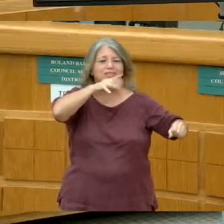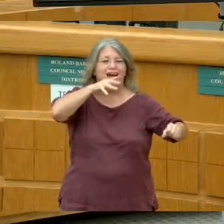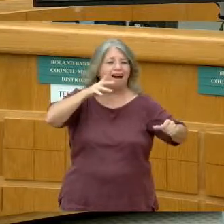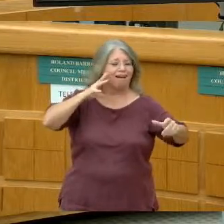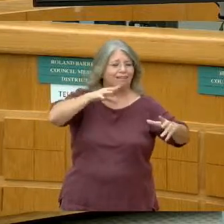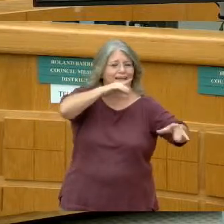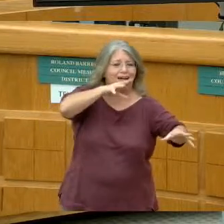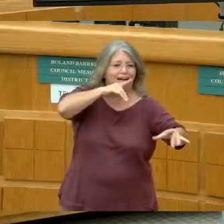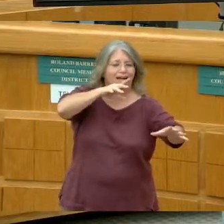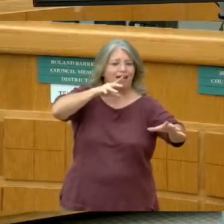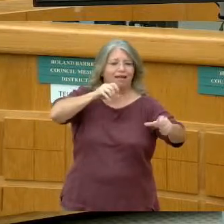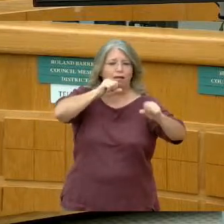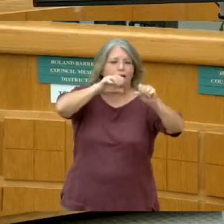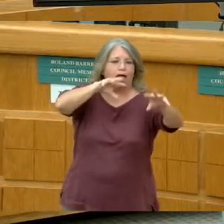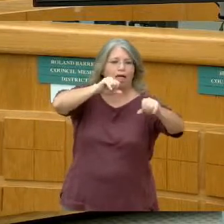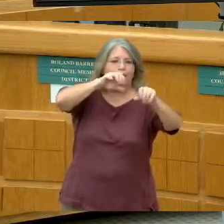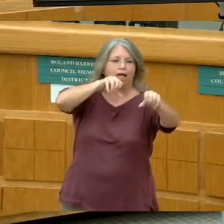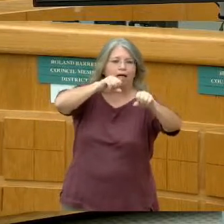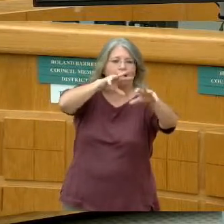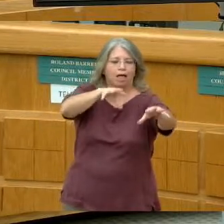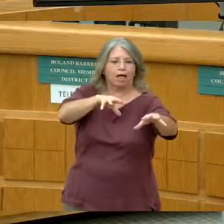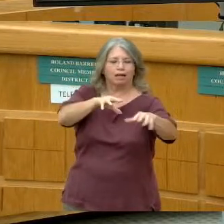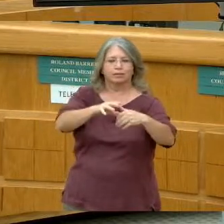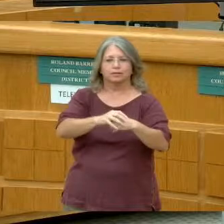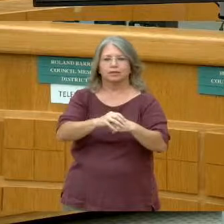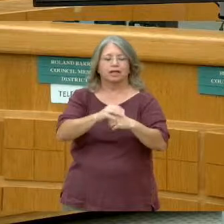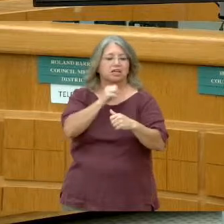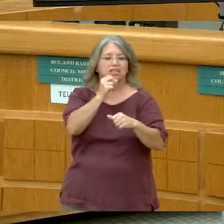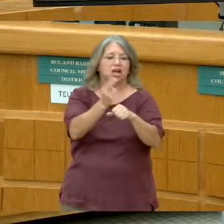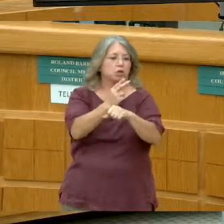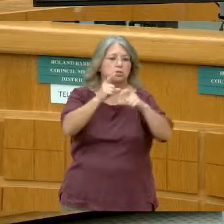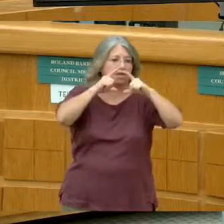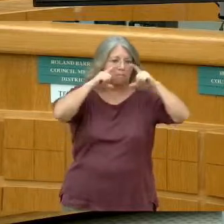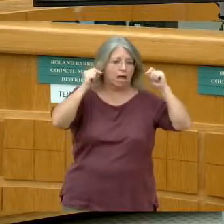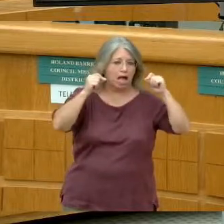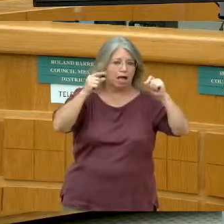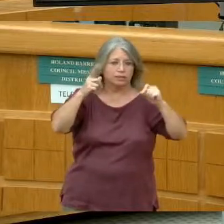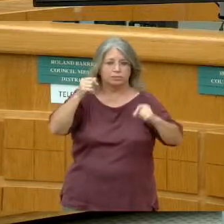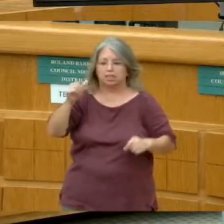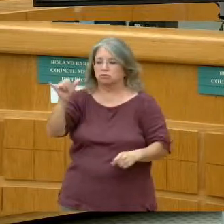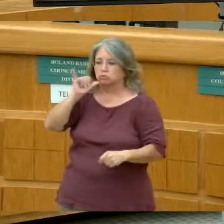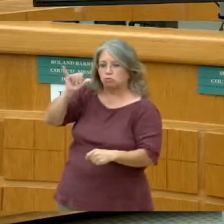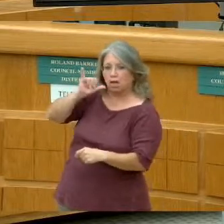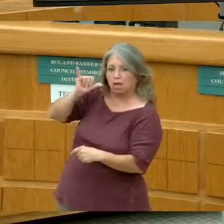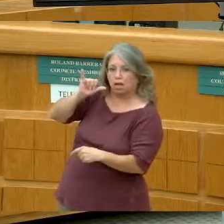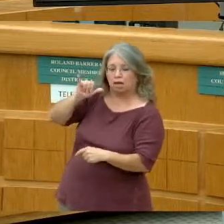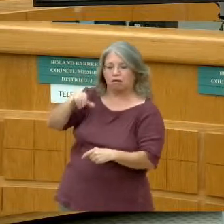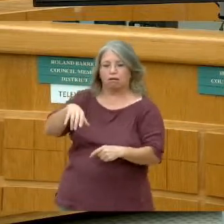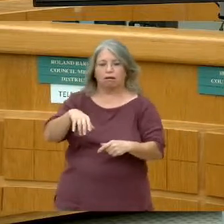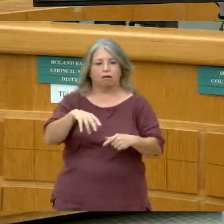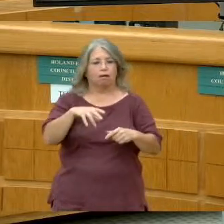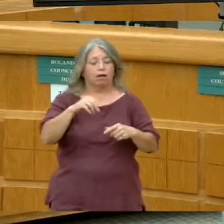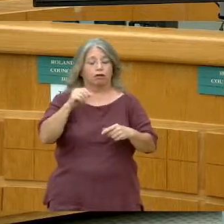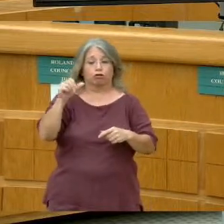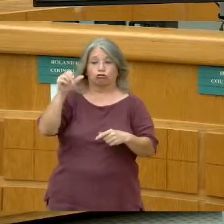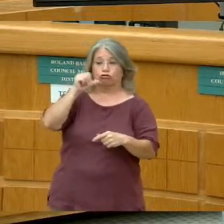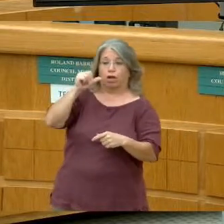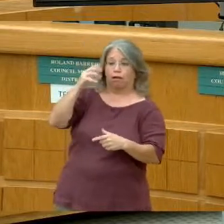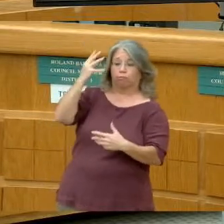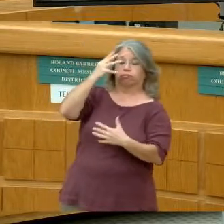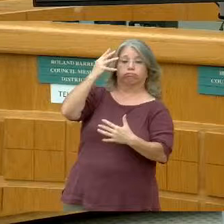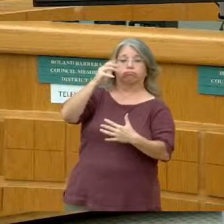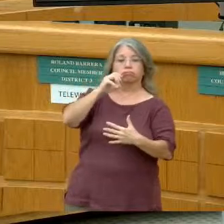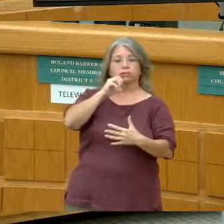wearing a mask because you're drinking. And then your inhibitions and your logic is affected because you're